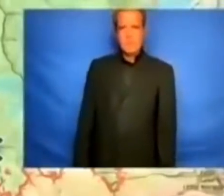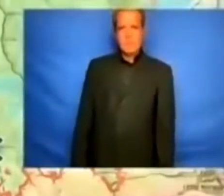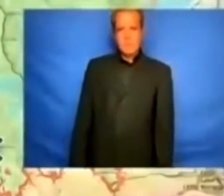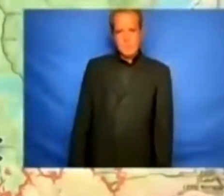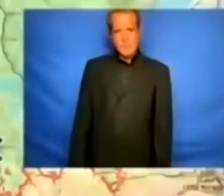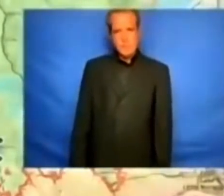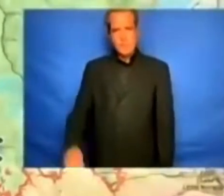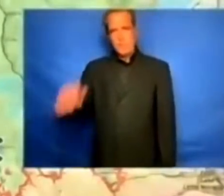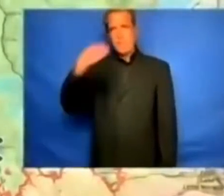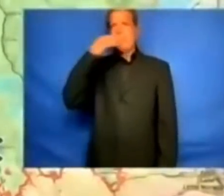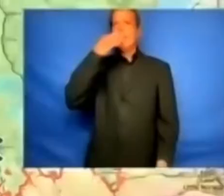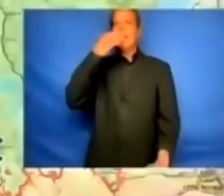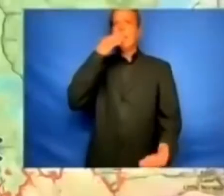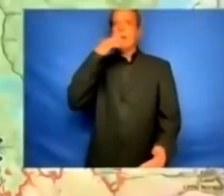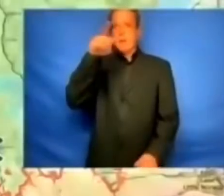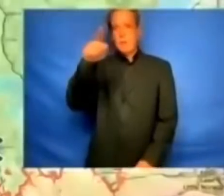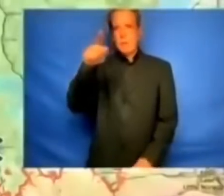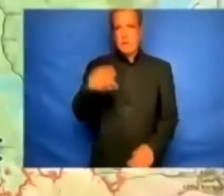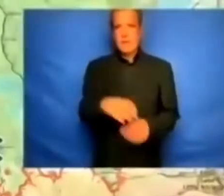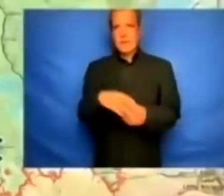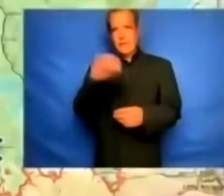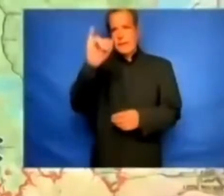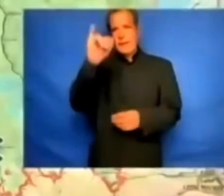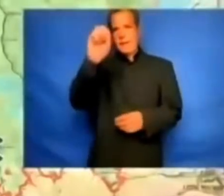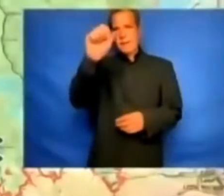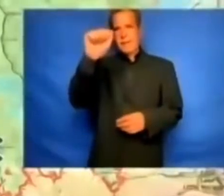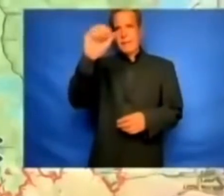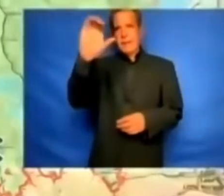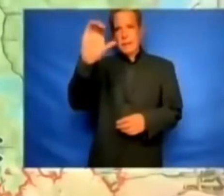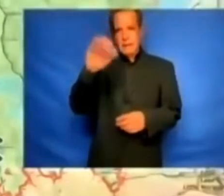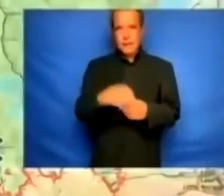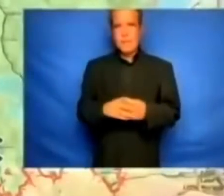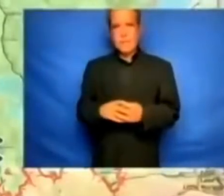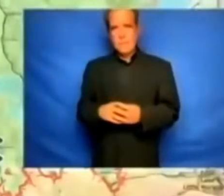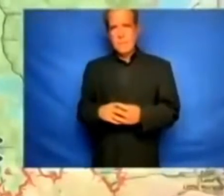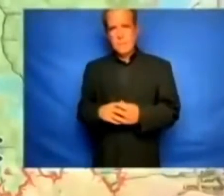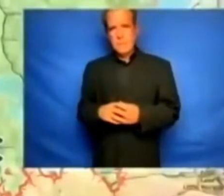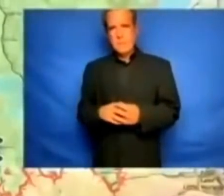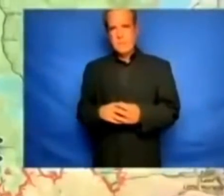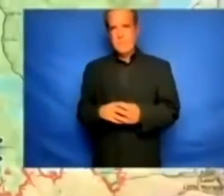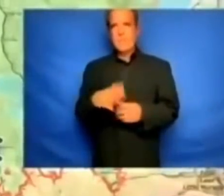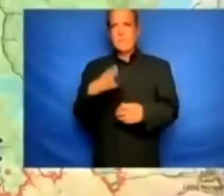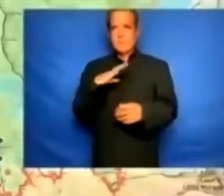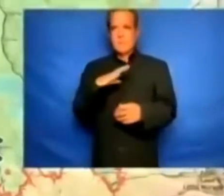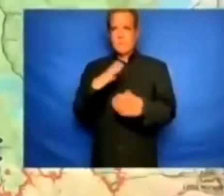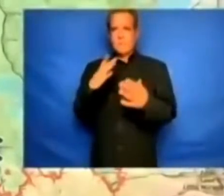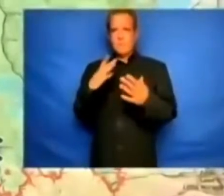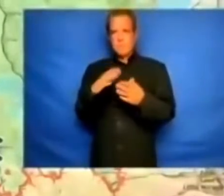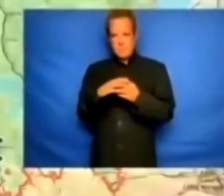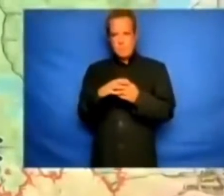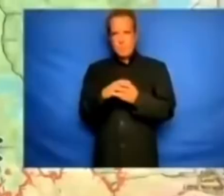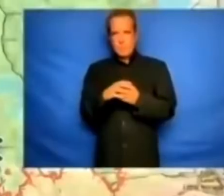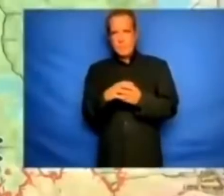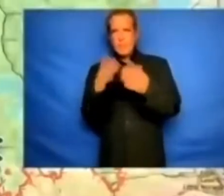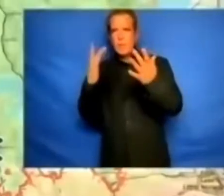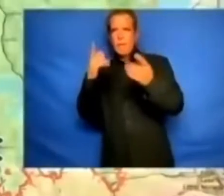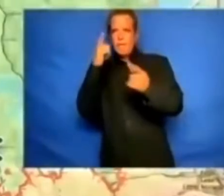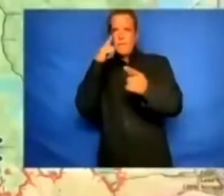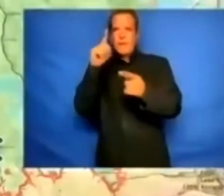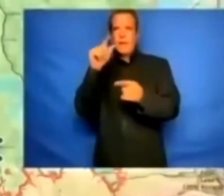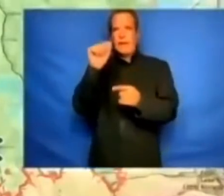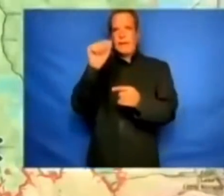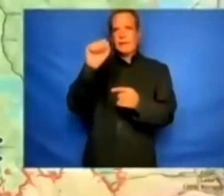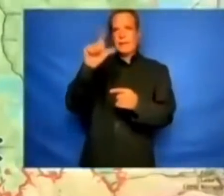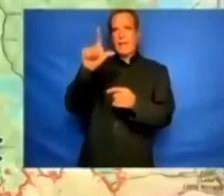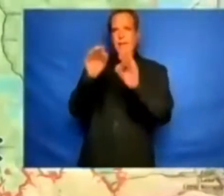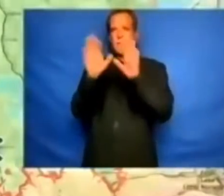Thank you, Isaac. Just got to wait a second there for the ASL interpreter to catch up with us fast speakers over here. So first